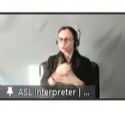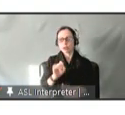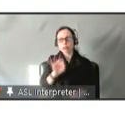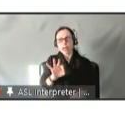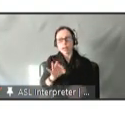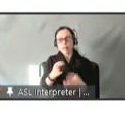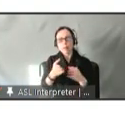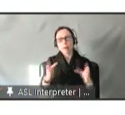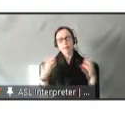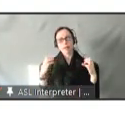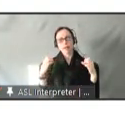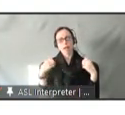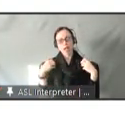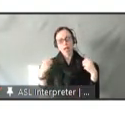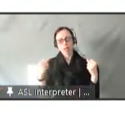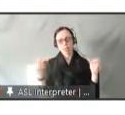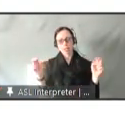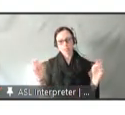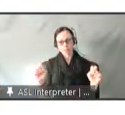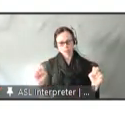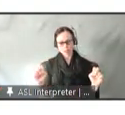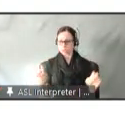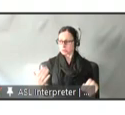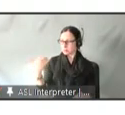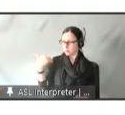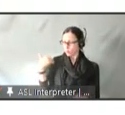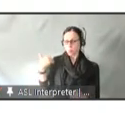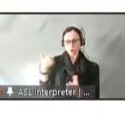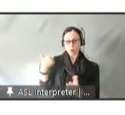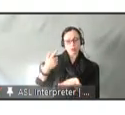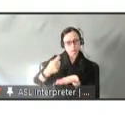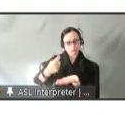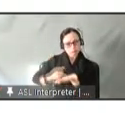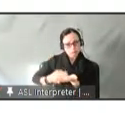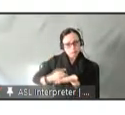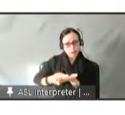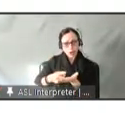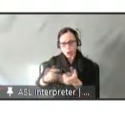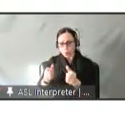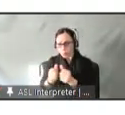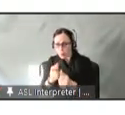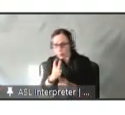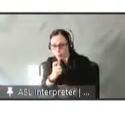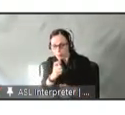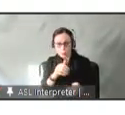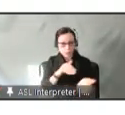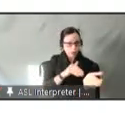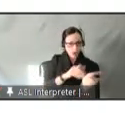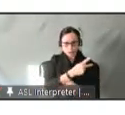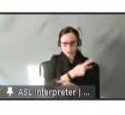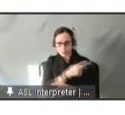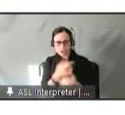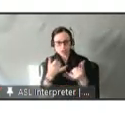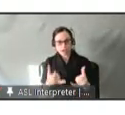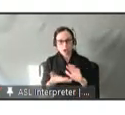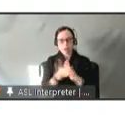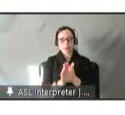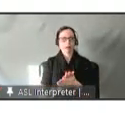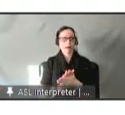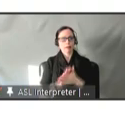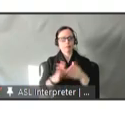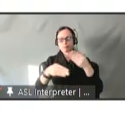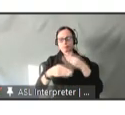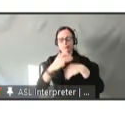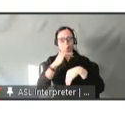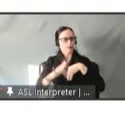emergency. These used to be conversations between patients and their doctors, and now it's become big data that